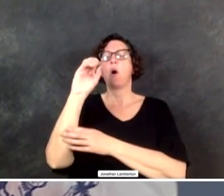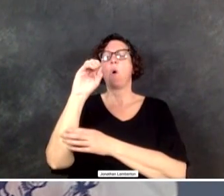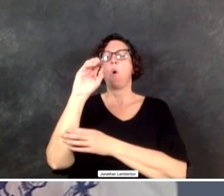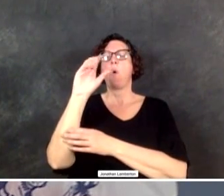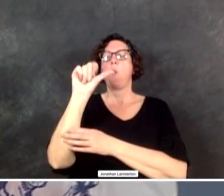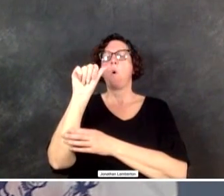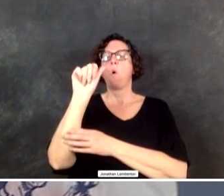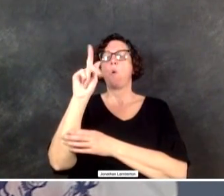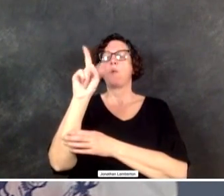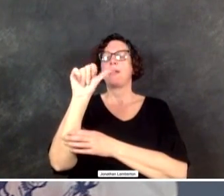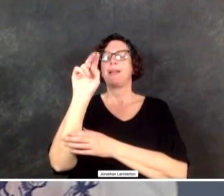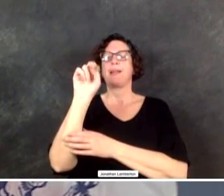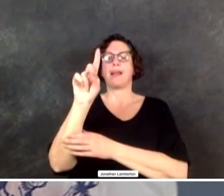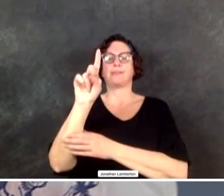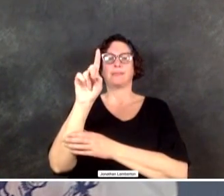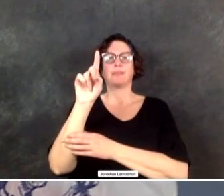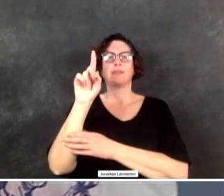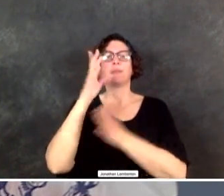it tells us.